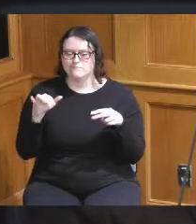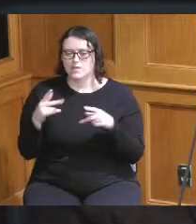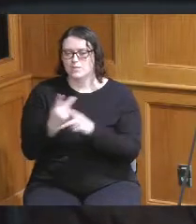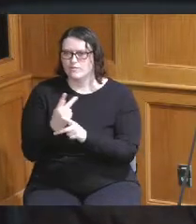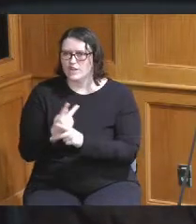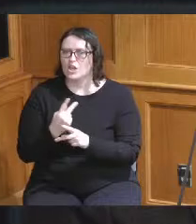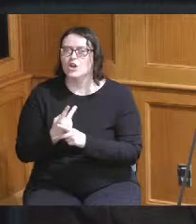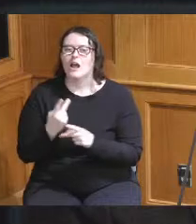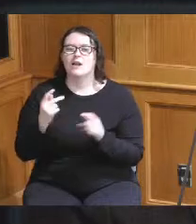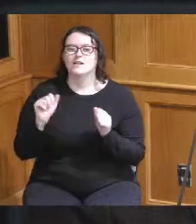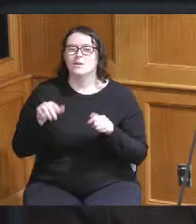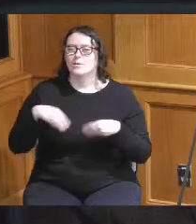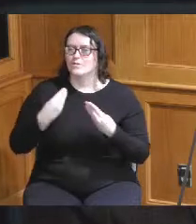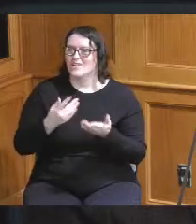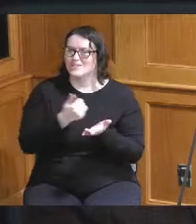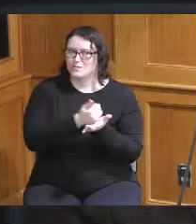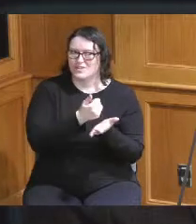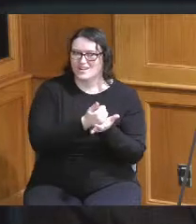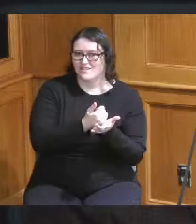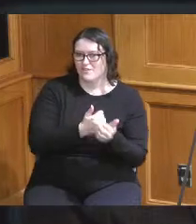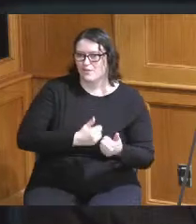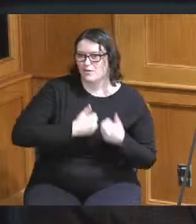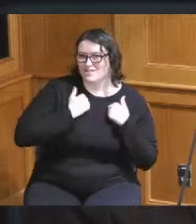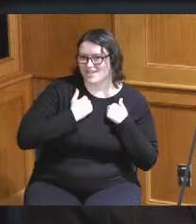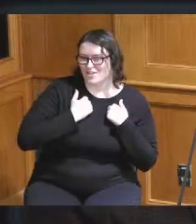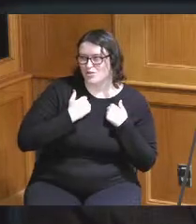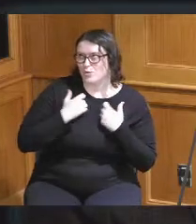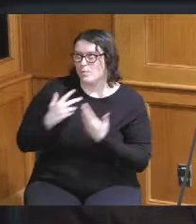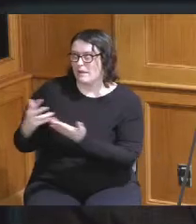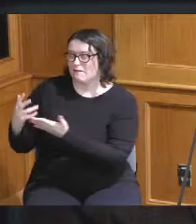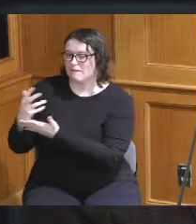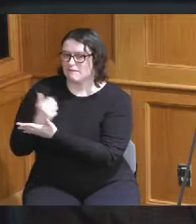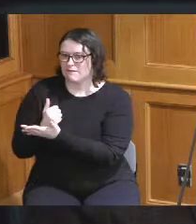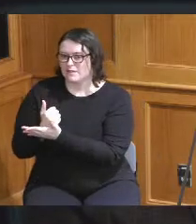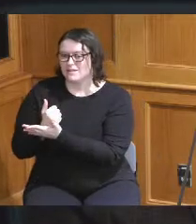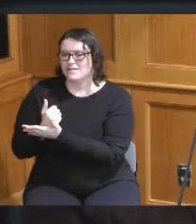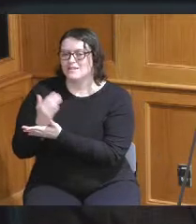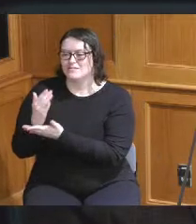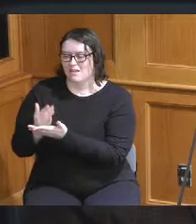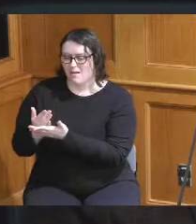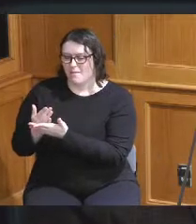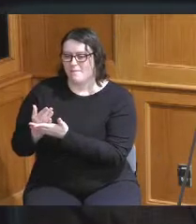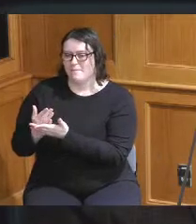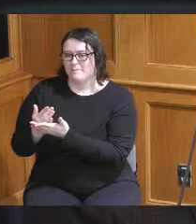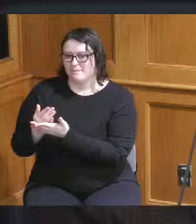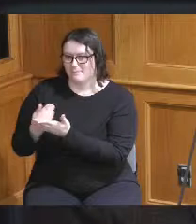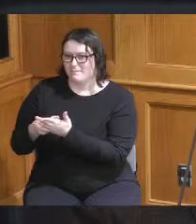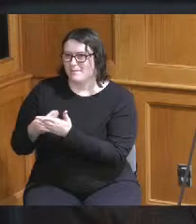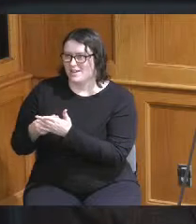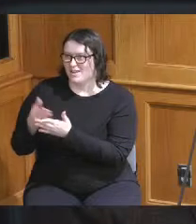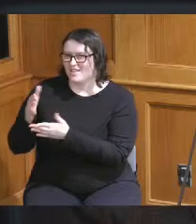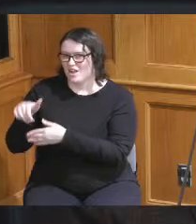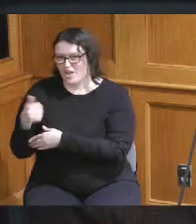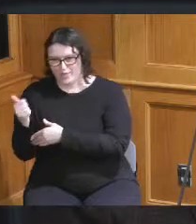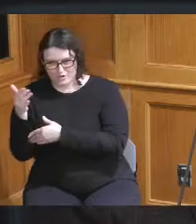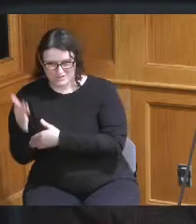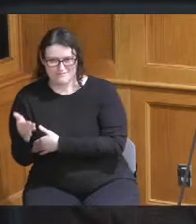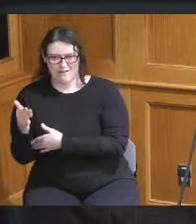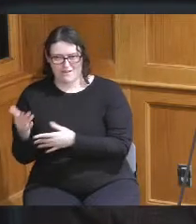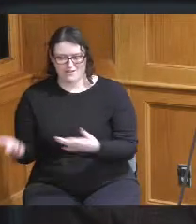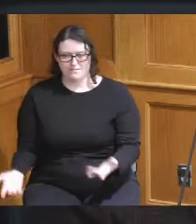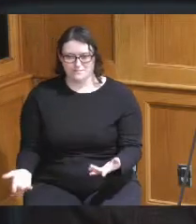could provide some relief on this end by capturing some some revenue on this end, right?